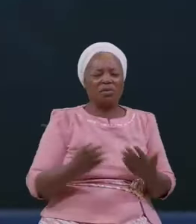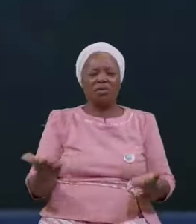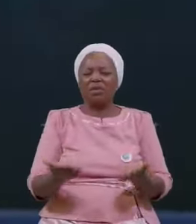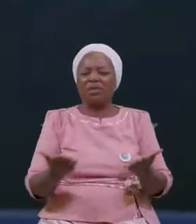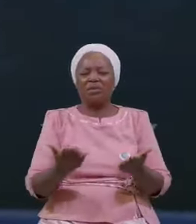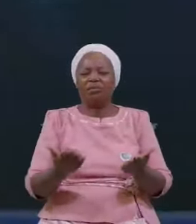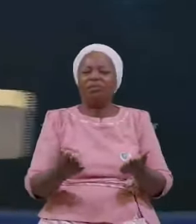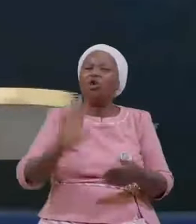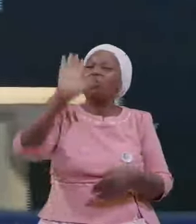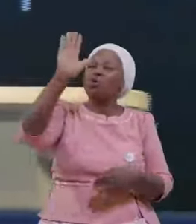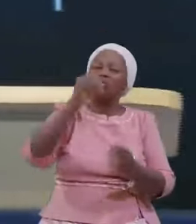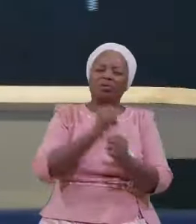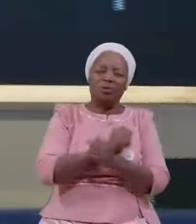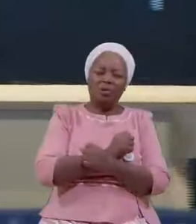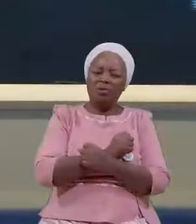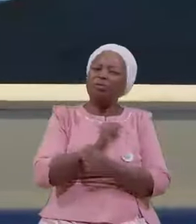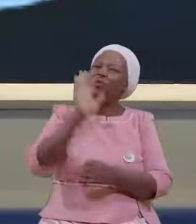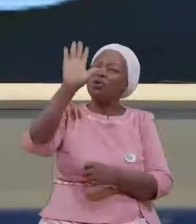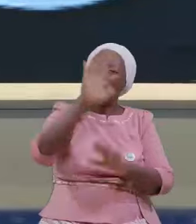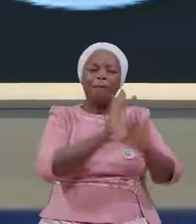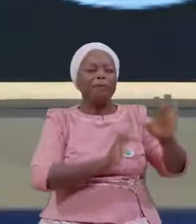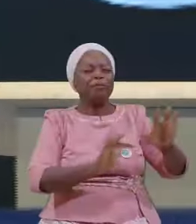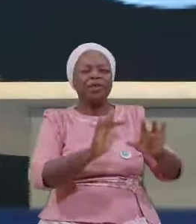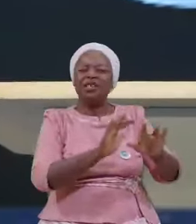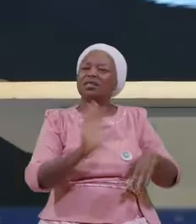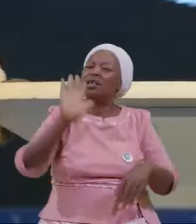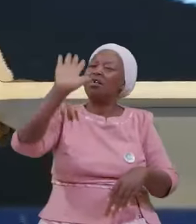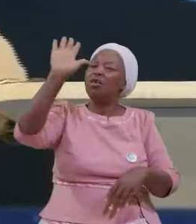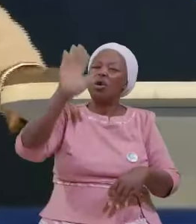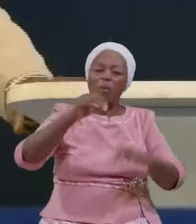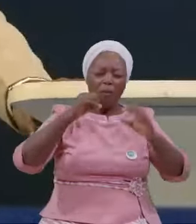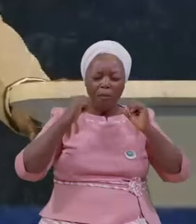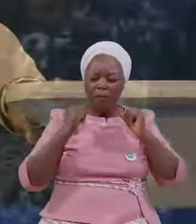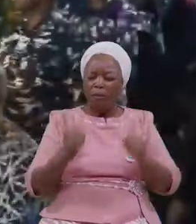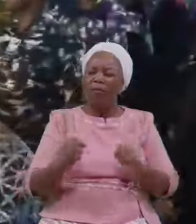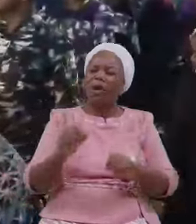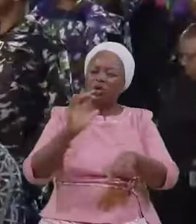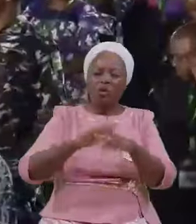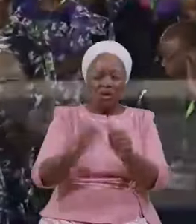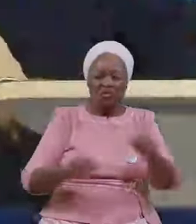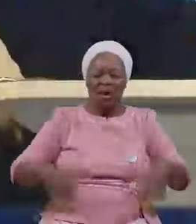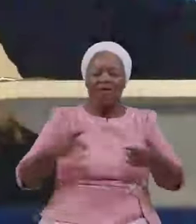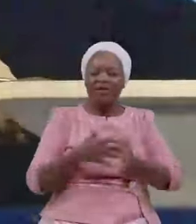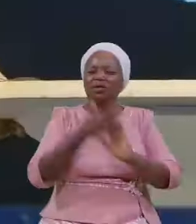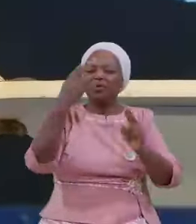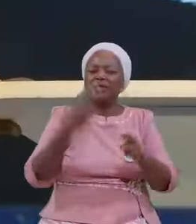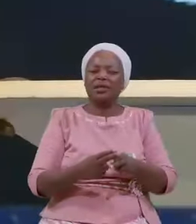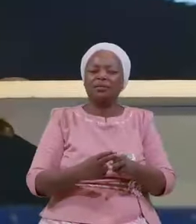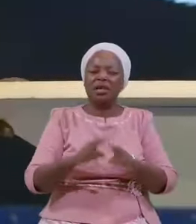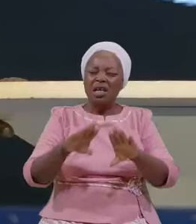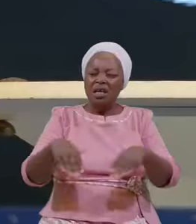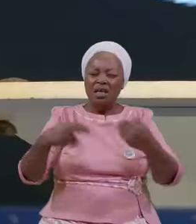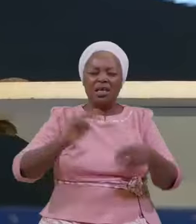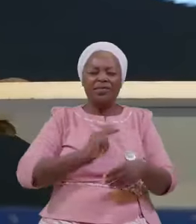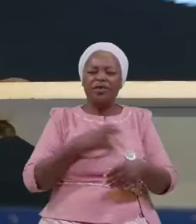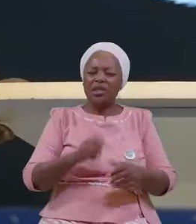love, your mercy, your power touch every life. Give us the blessing we